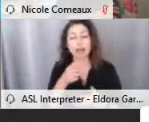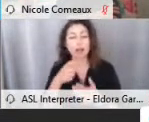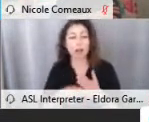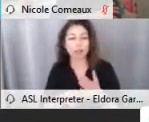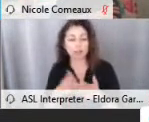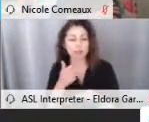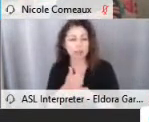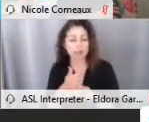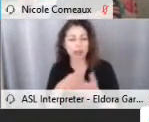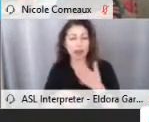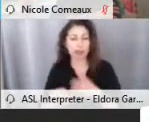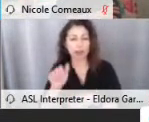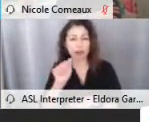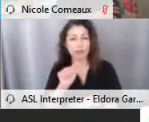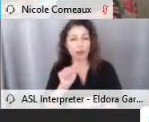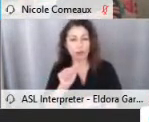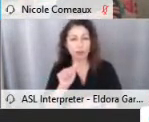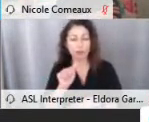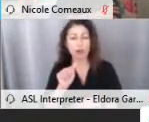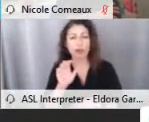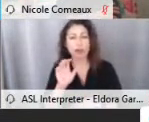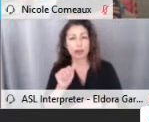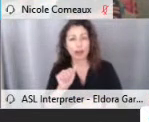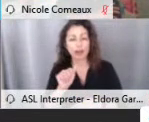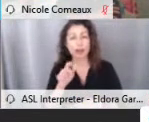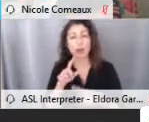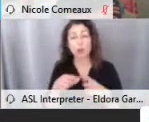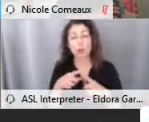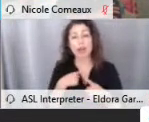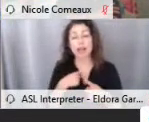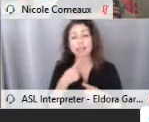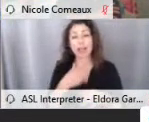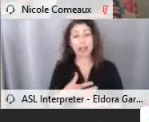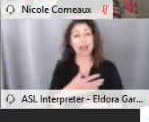Act. And so when I say enhance, what I mean